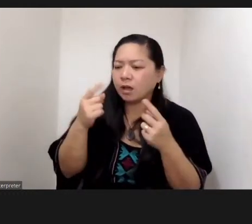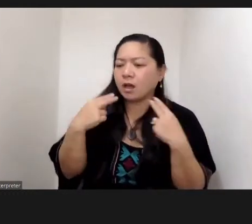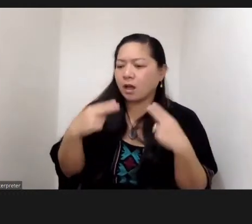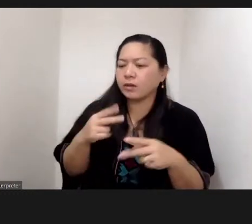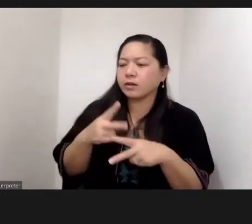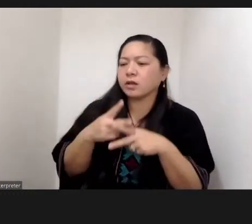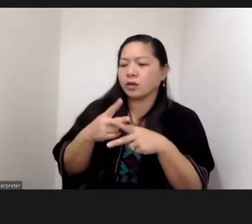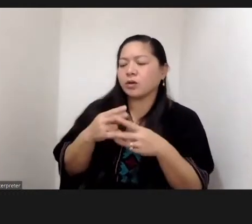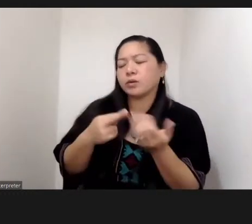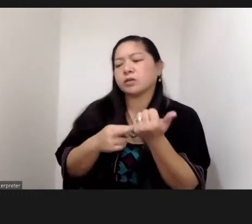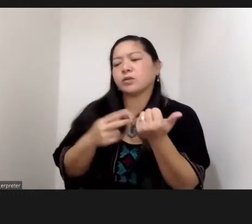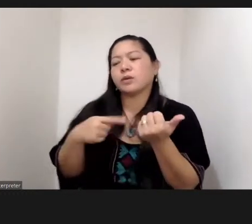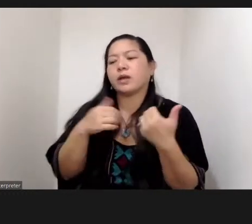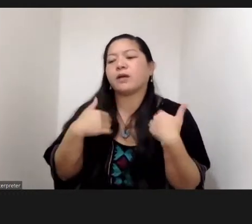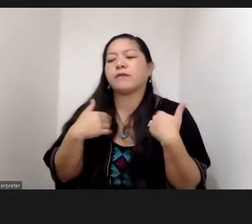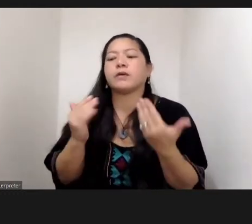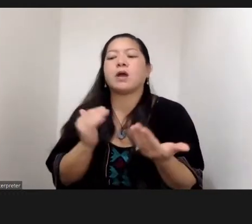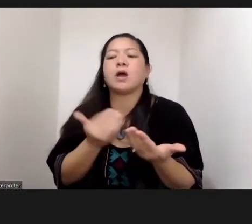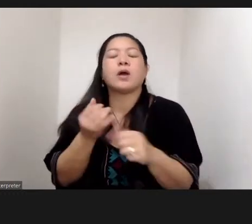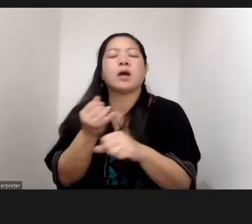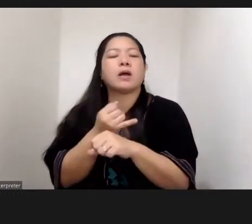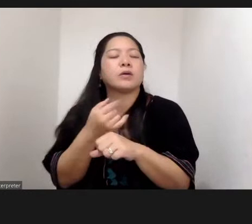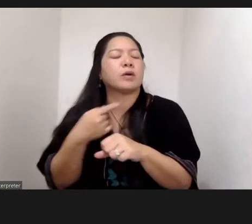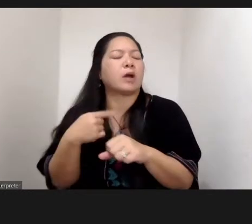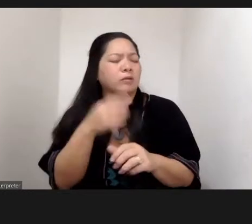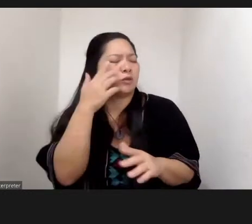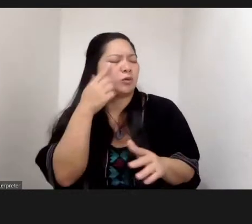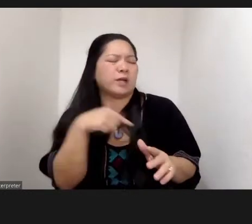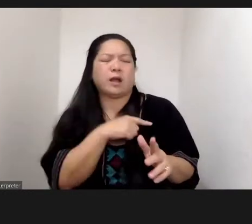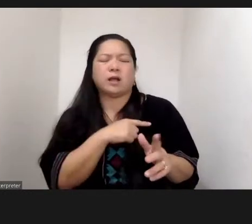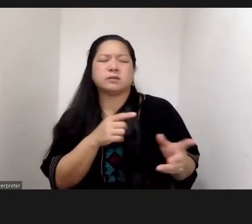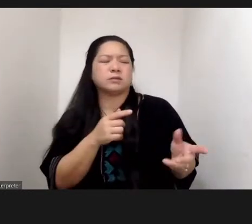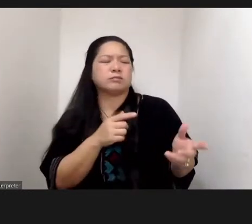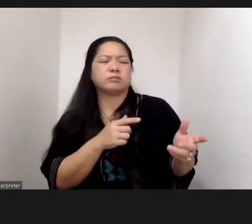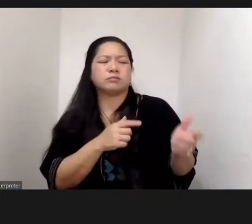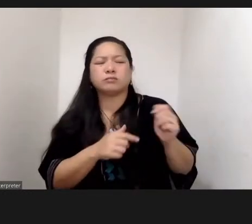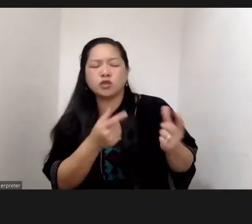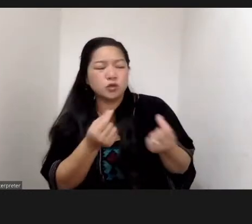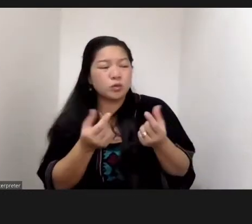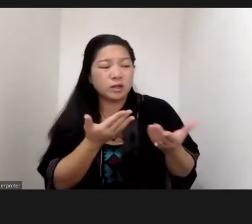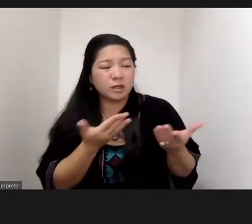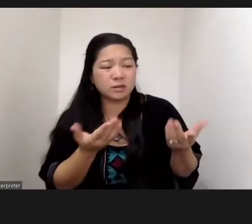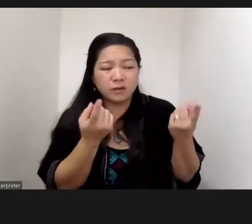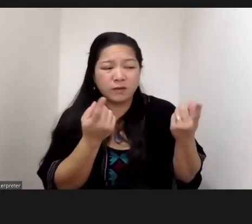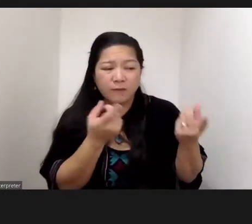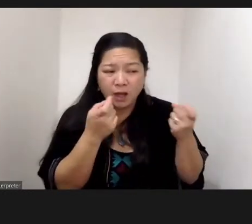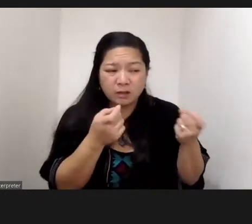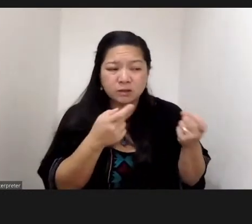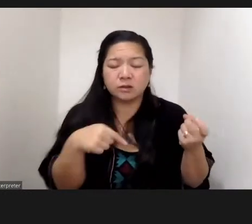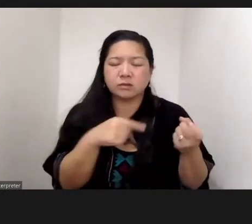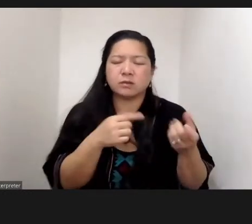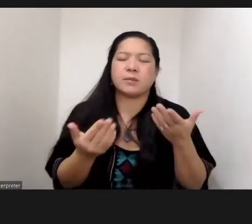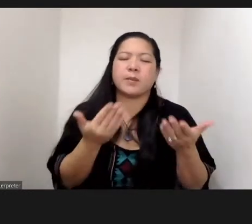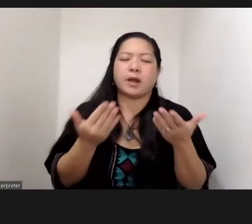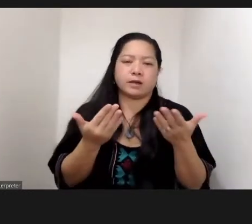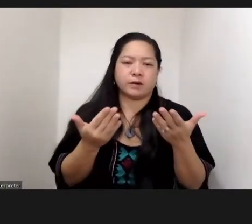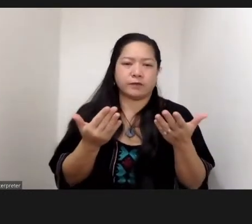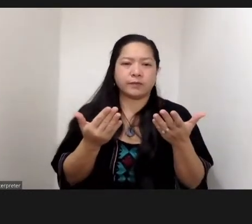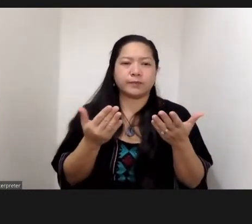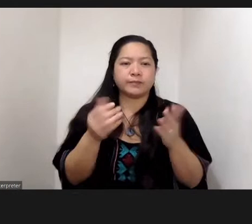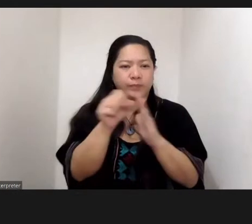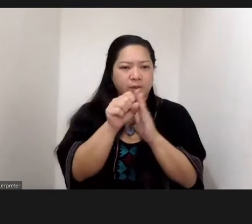I knew we had to act fast. You might recall that we entered a state of public